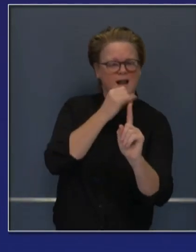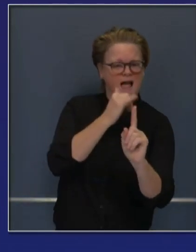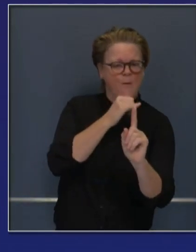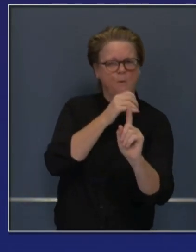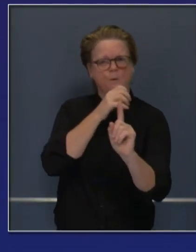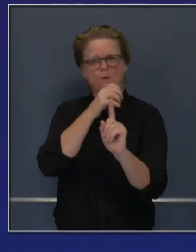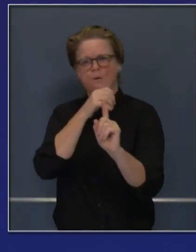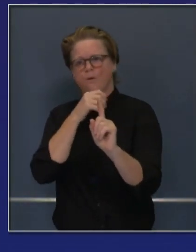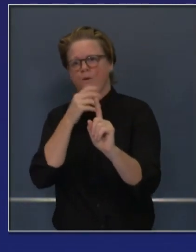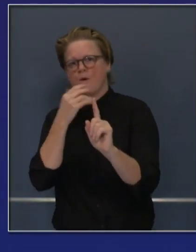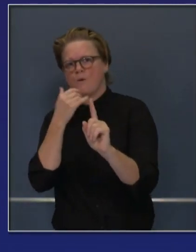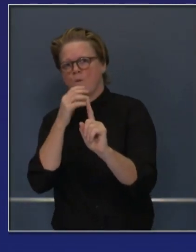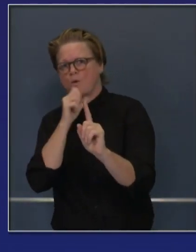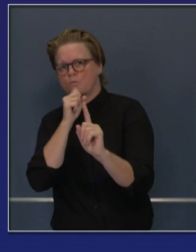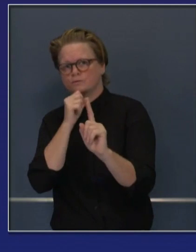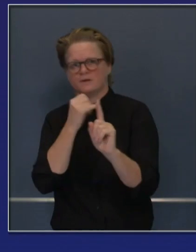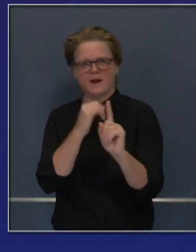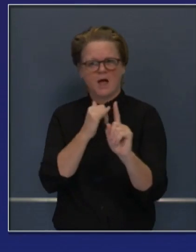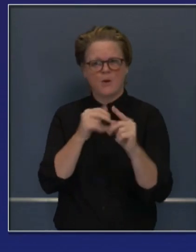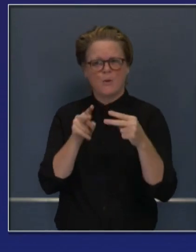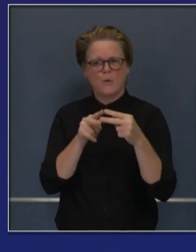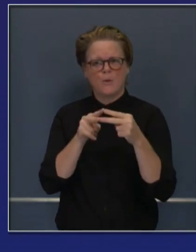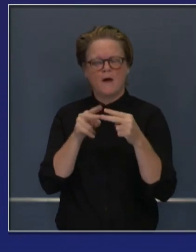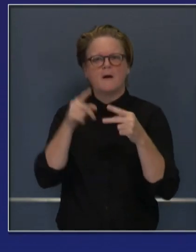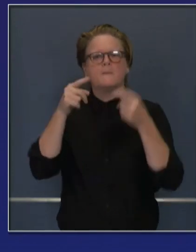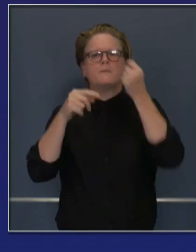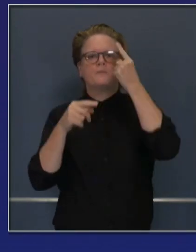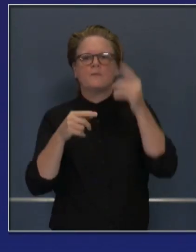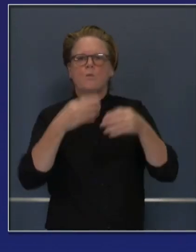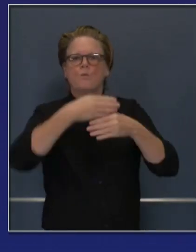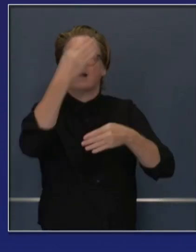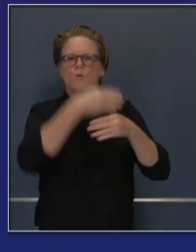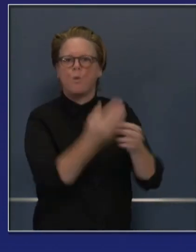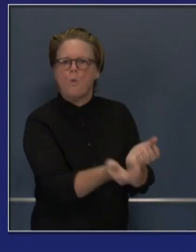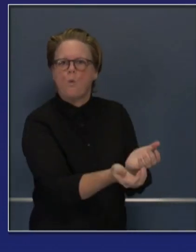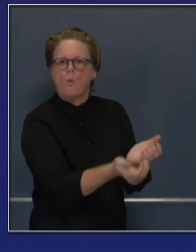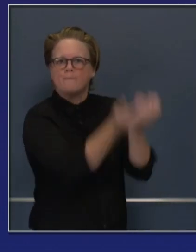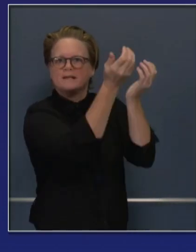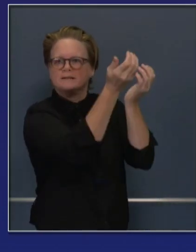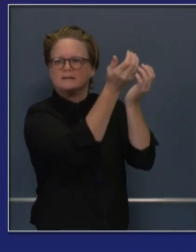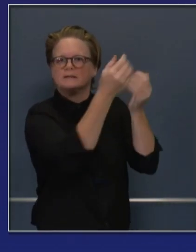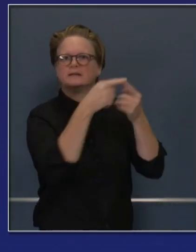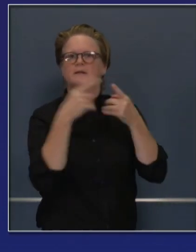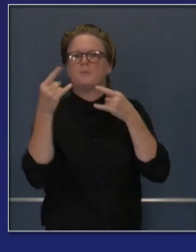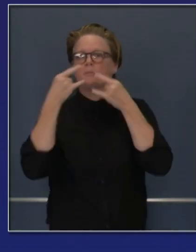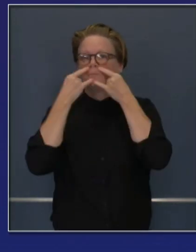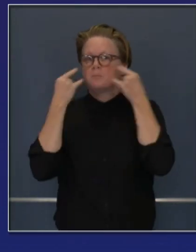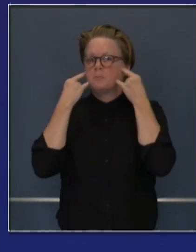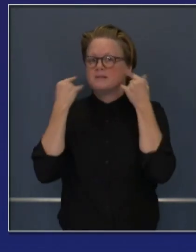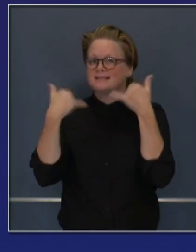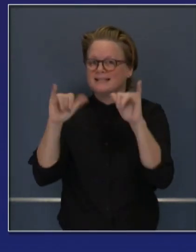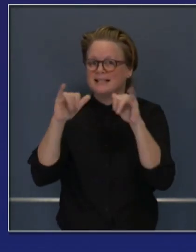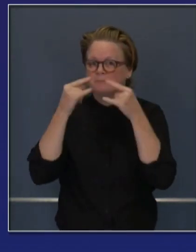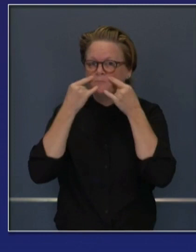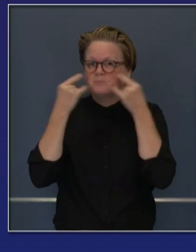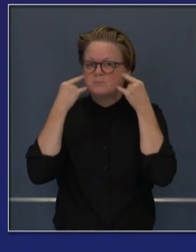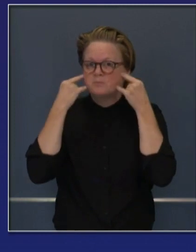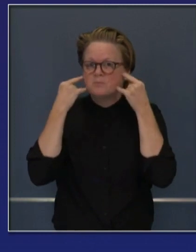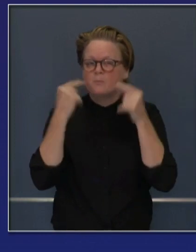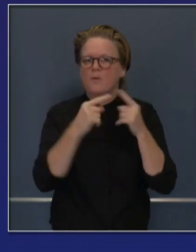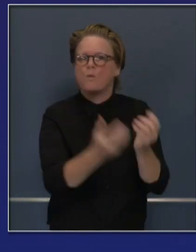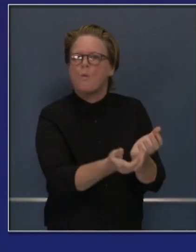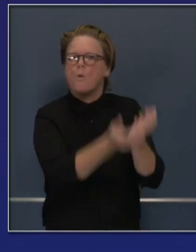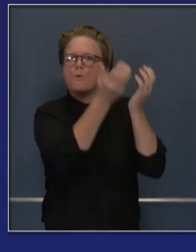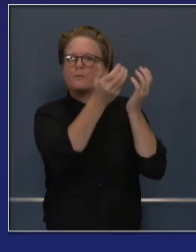weeks to keep outdoor air circulating, wearing your mask and keeping your distance. And a special call out for